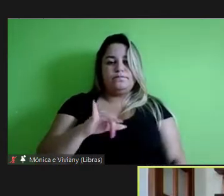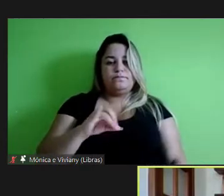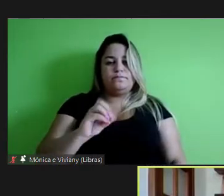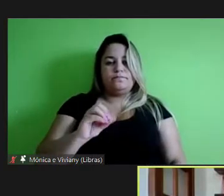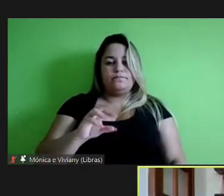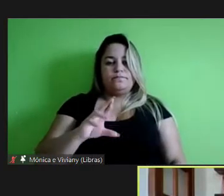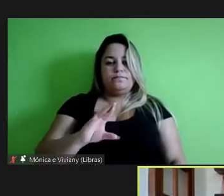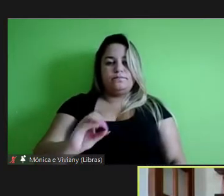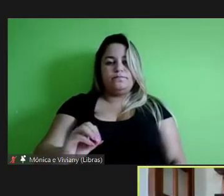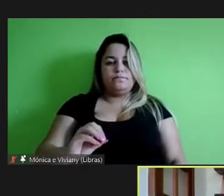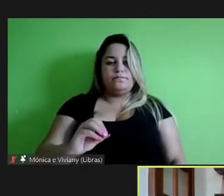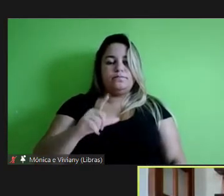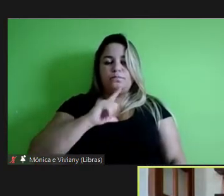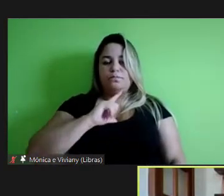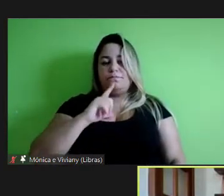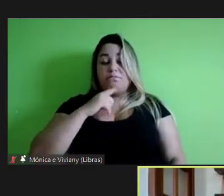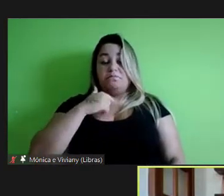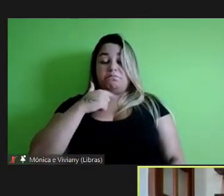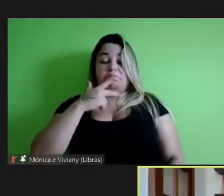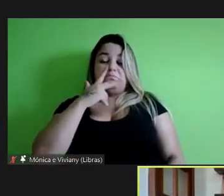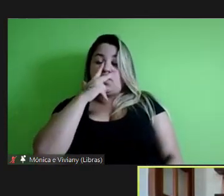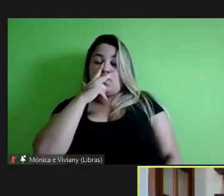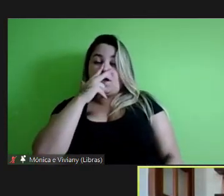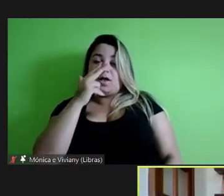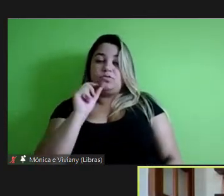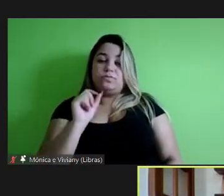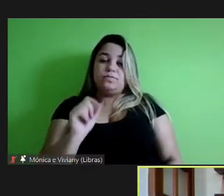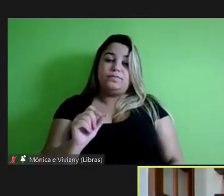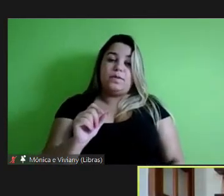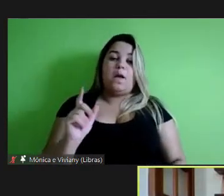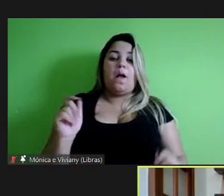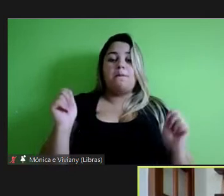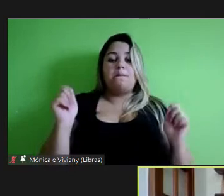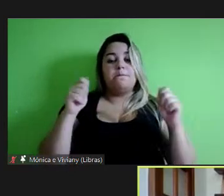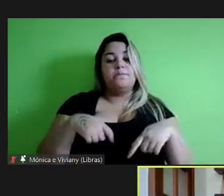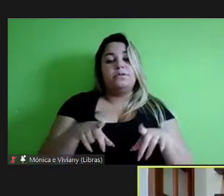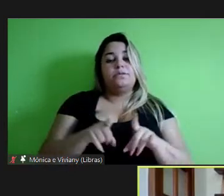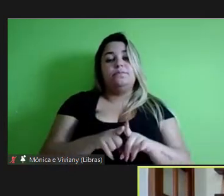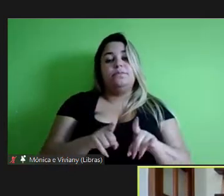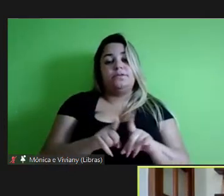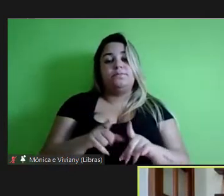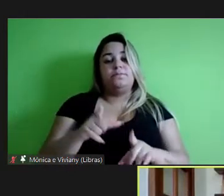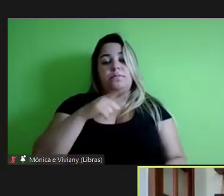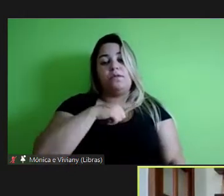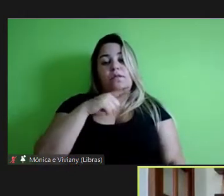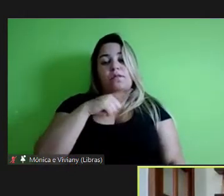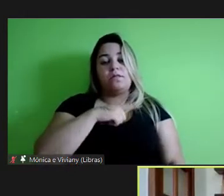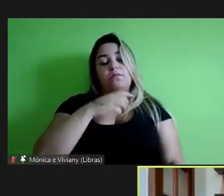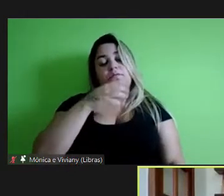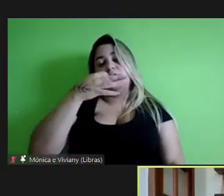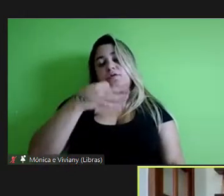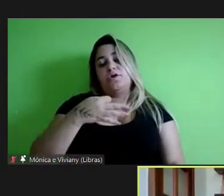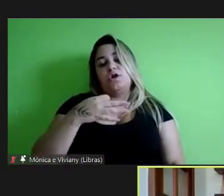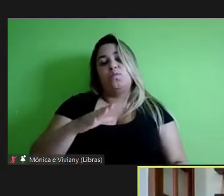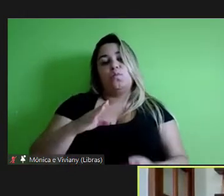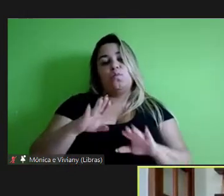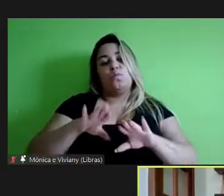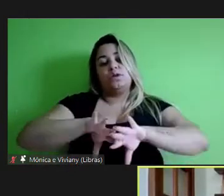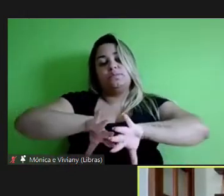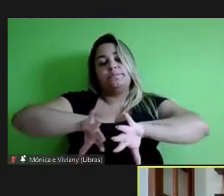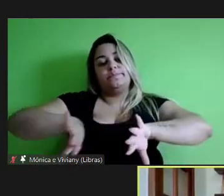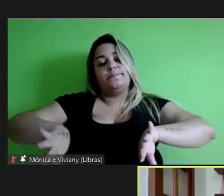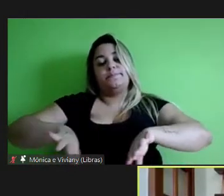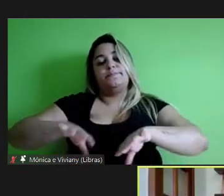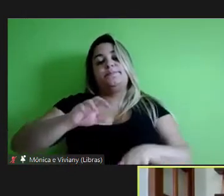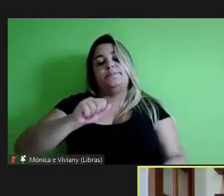are not centered in the territory. So I do not think that we need to have defined a